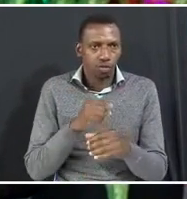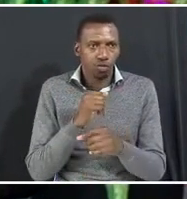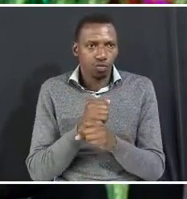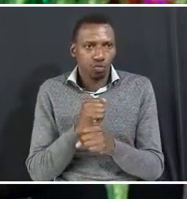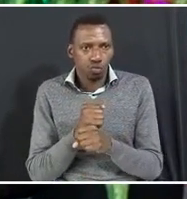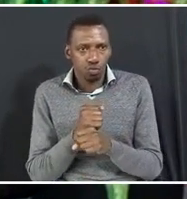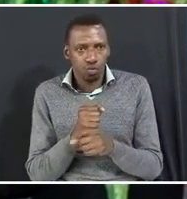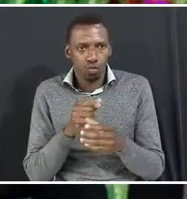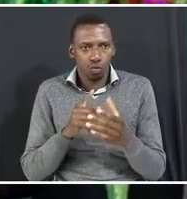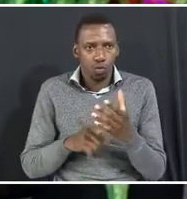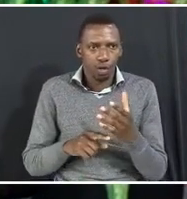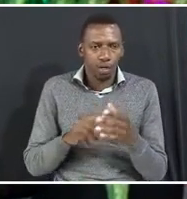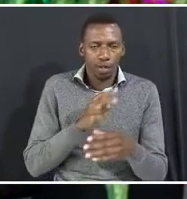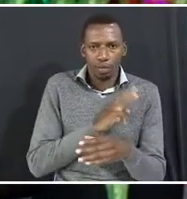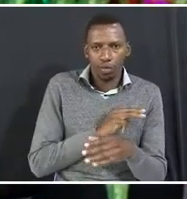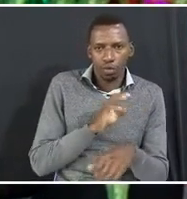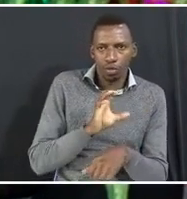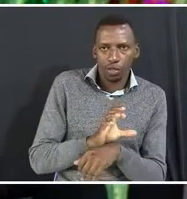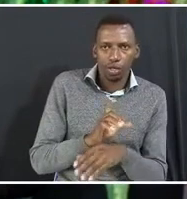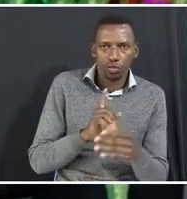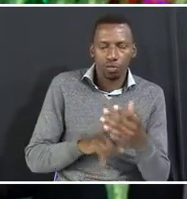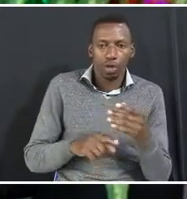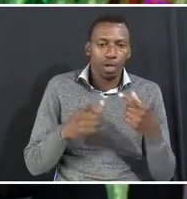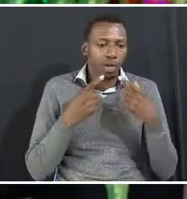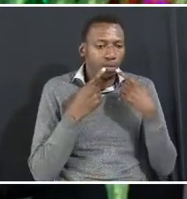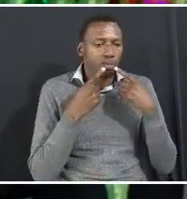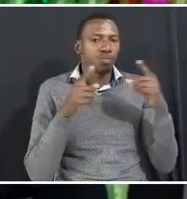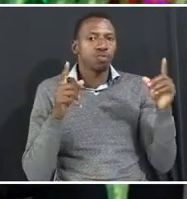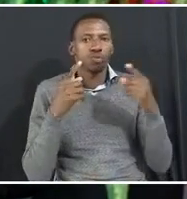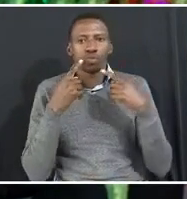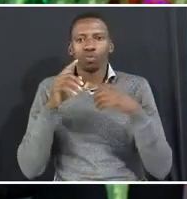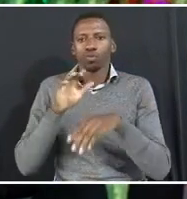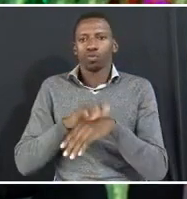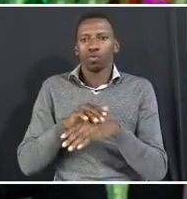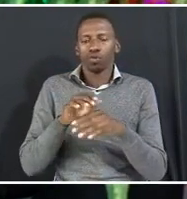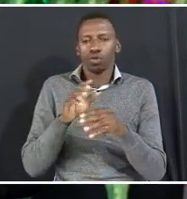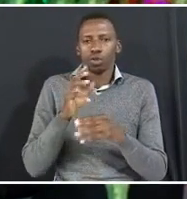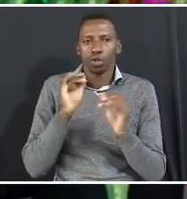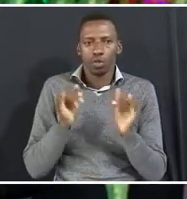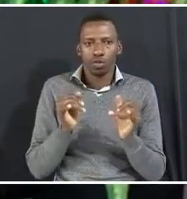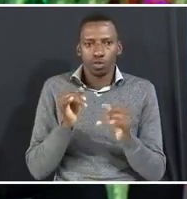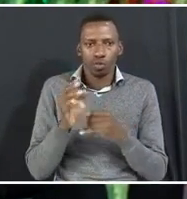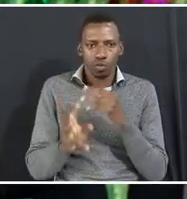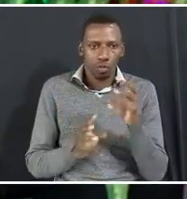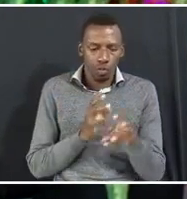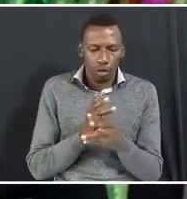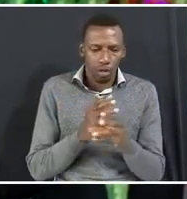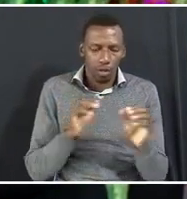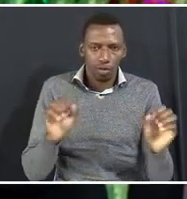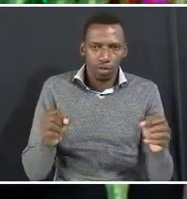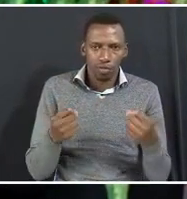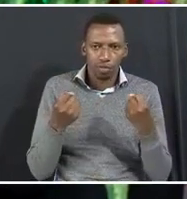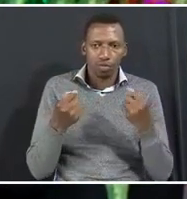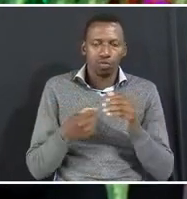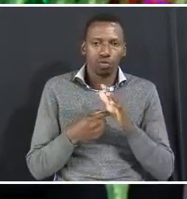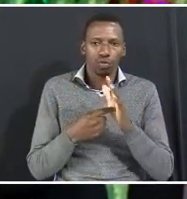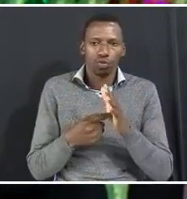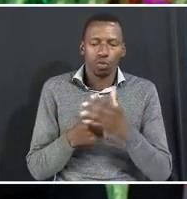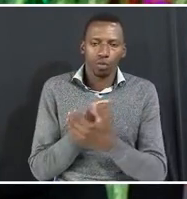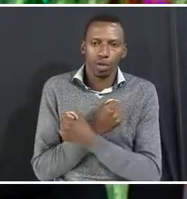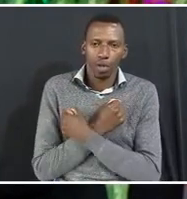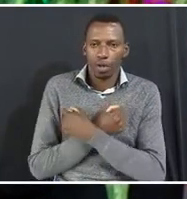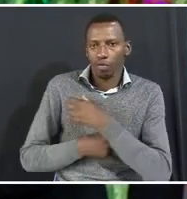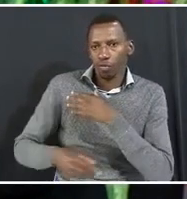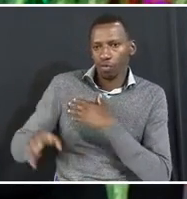is, which is to proclaim good news to the world for salvation and also to demonstrate the love of God to those people who are in